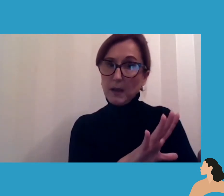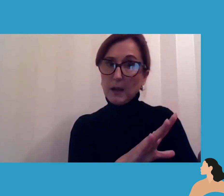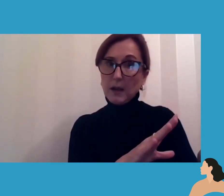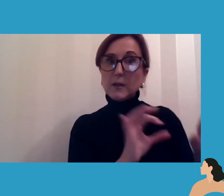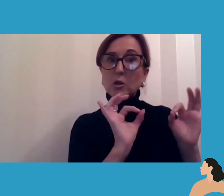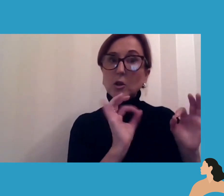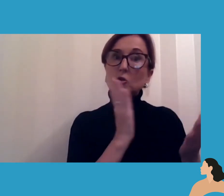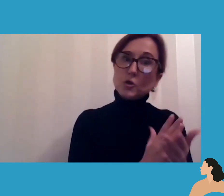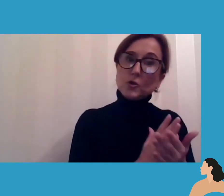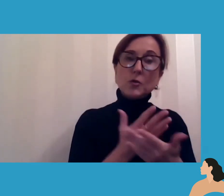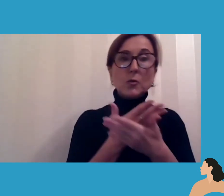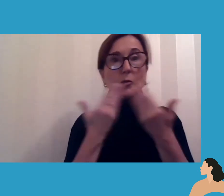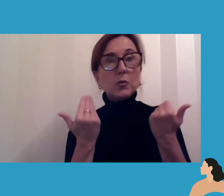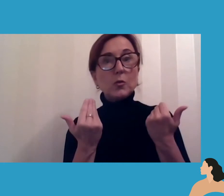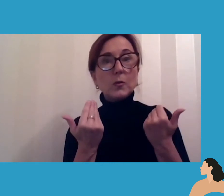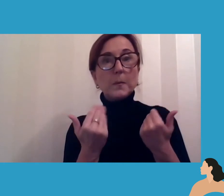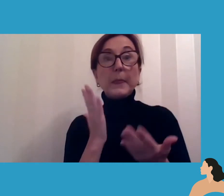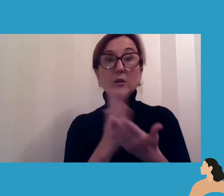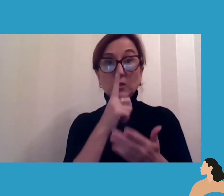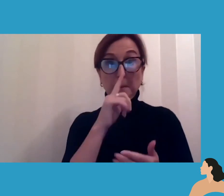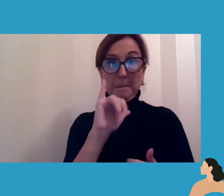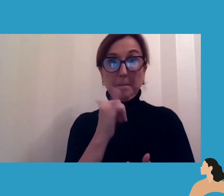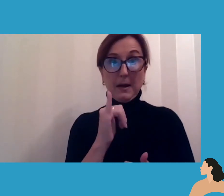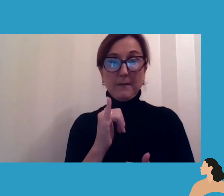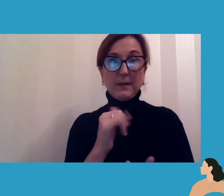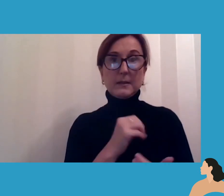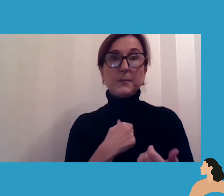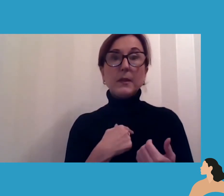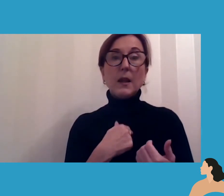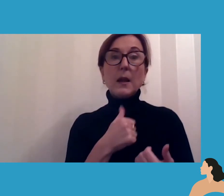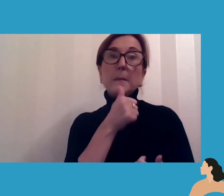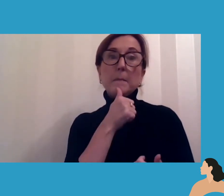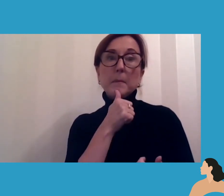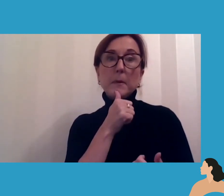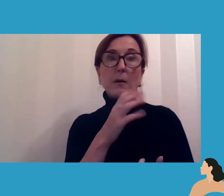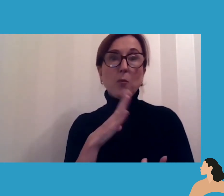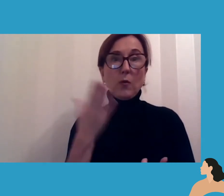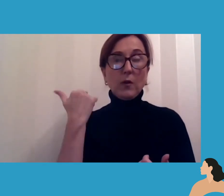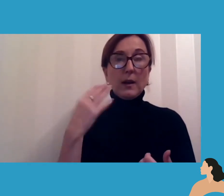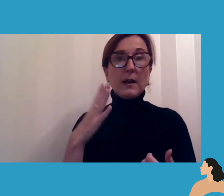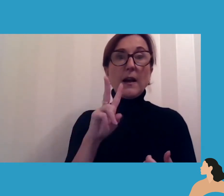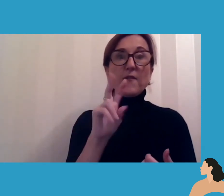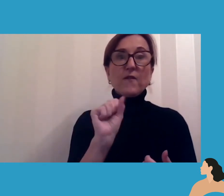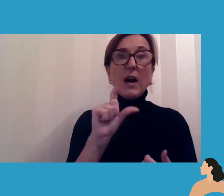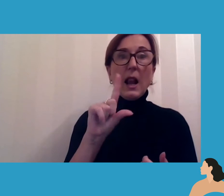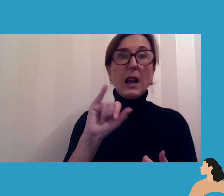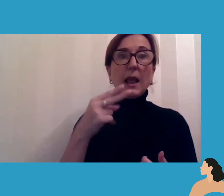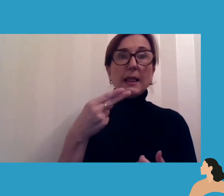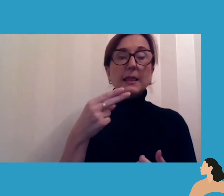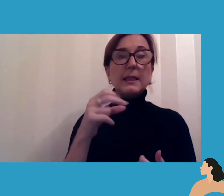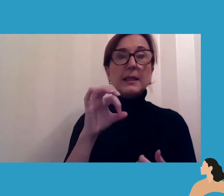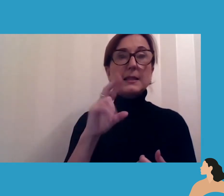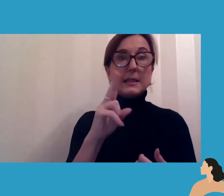how they treat hate crimes, what they think a hate crime is and what is not.